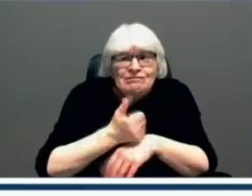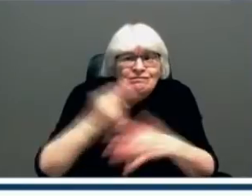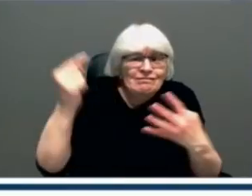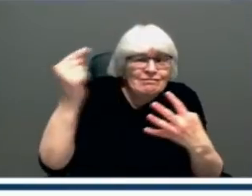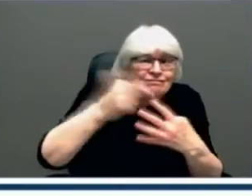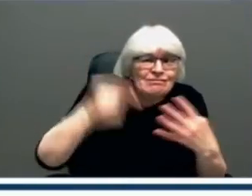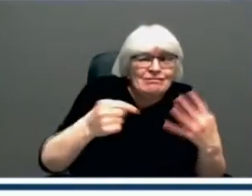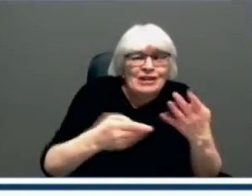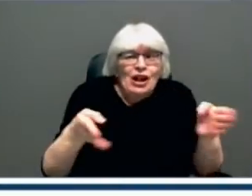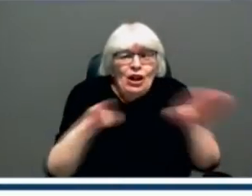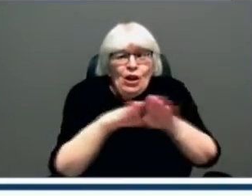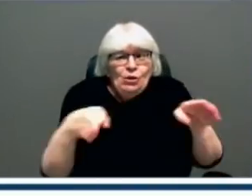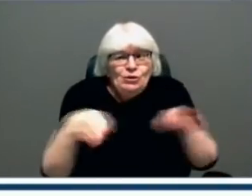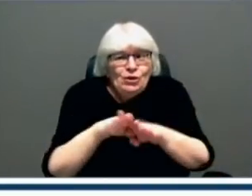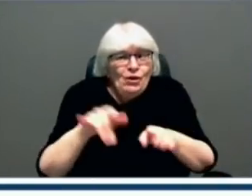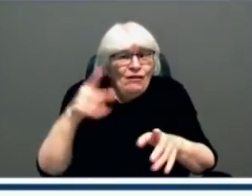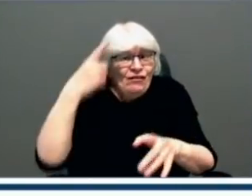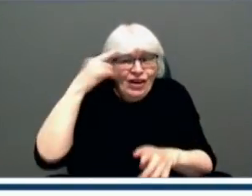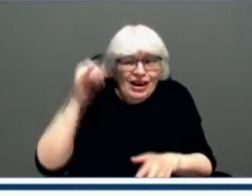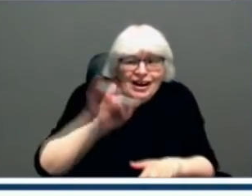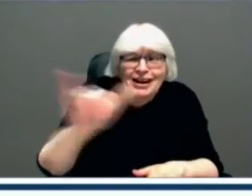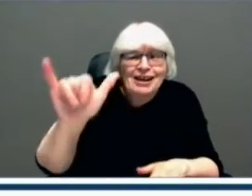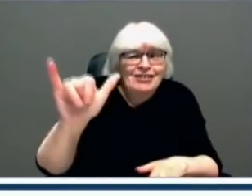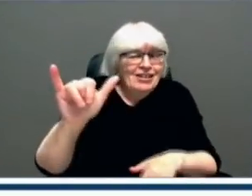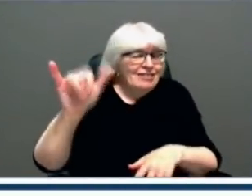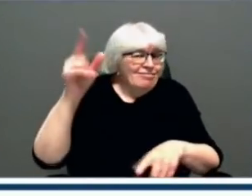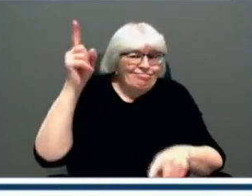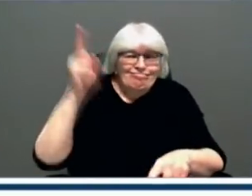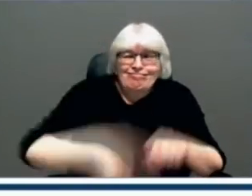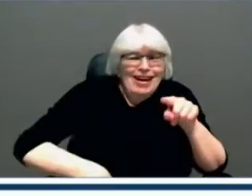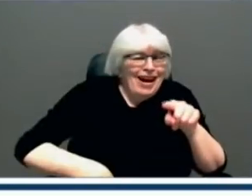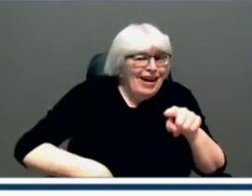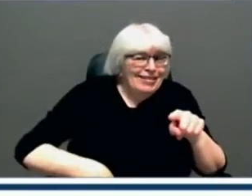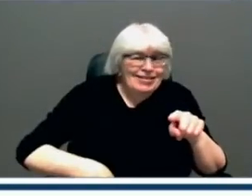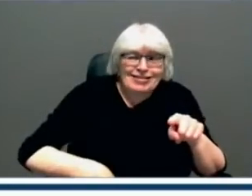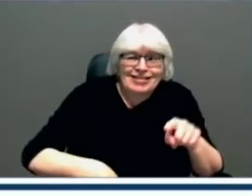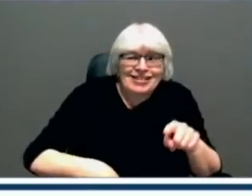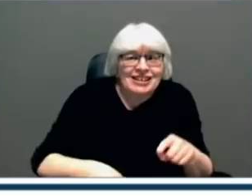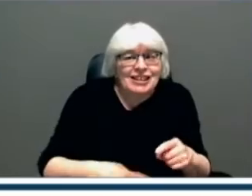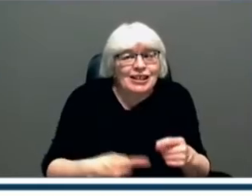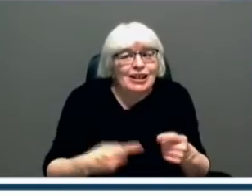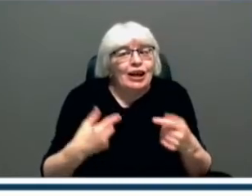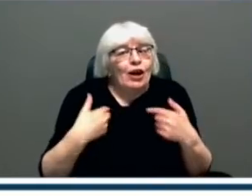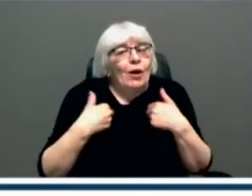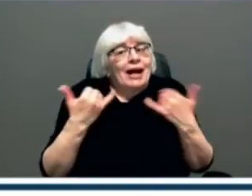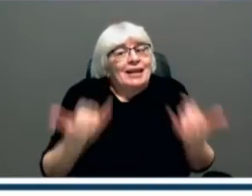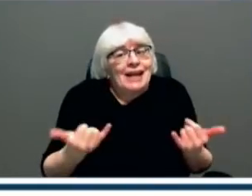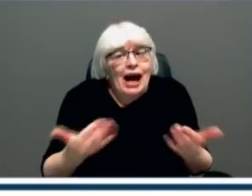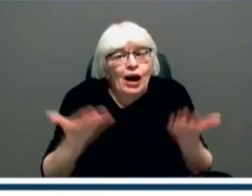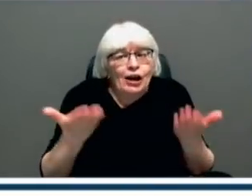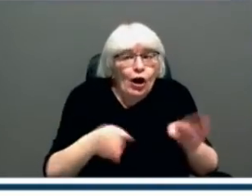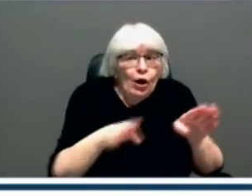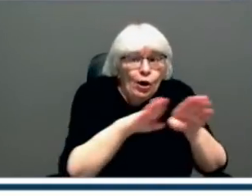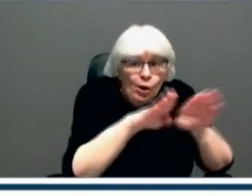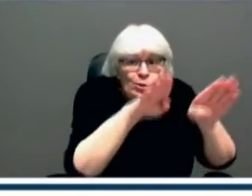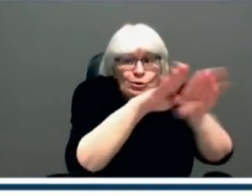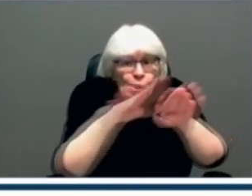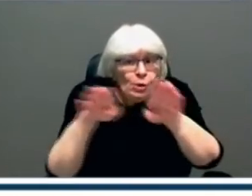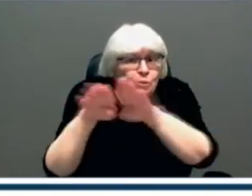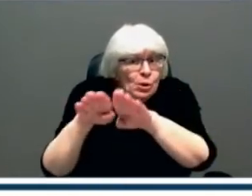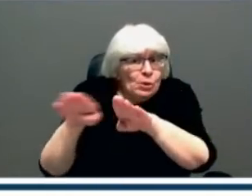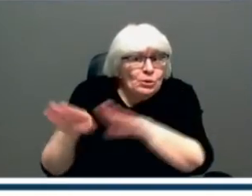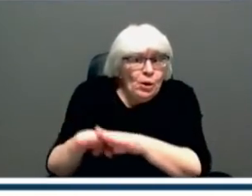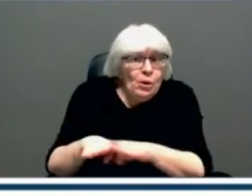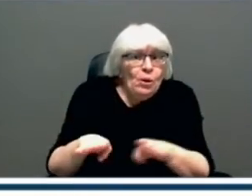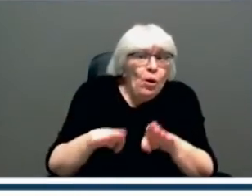forever. As I've said before, restrictive measures have societal consequences too. They impact mental health,